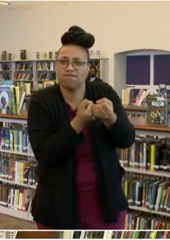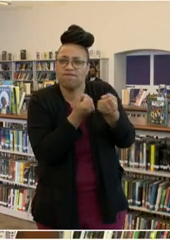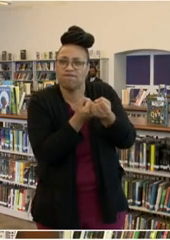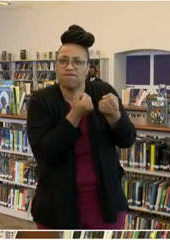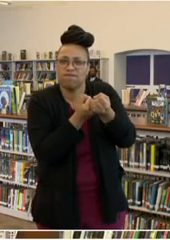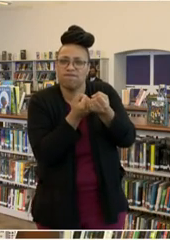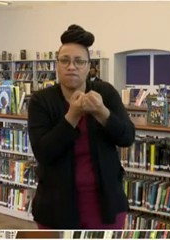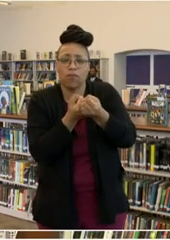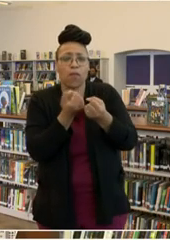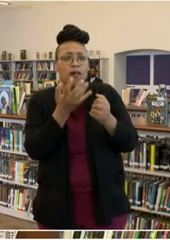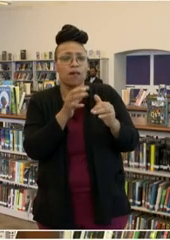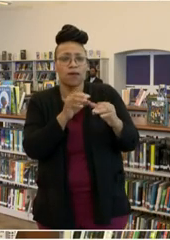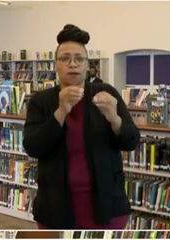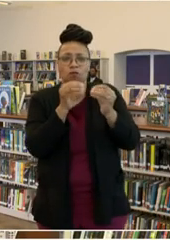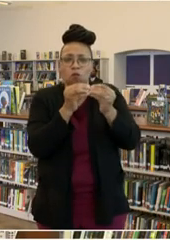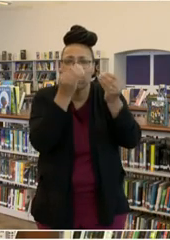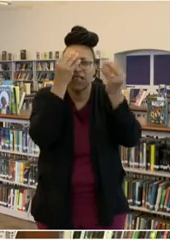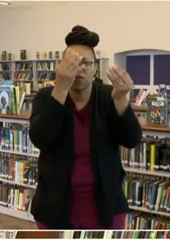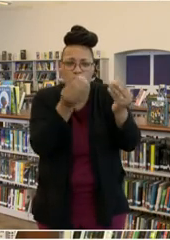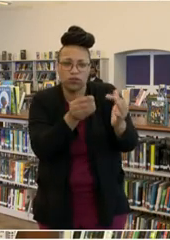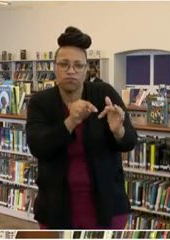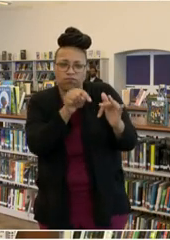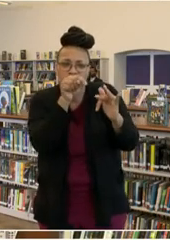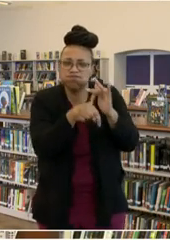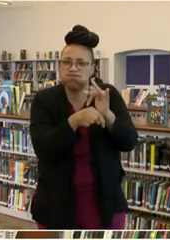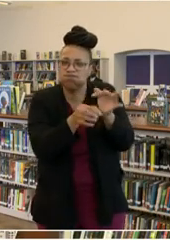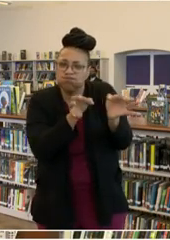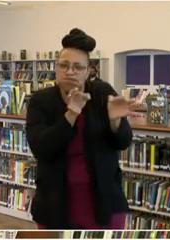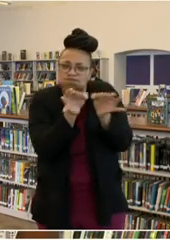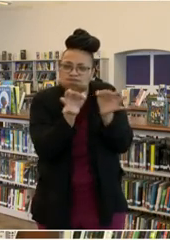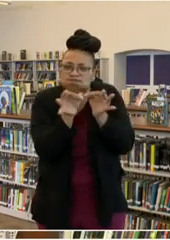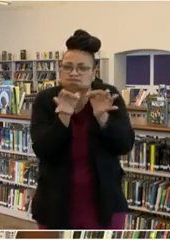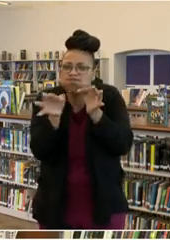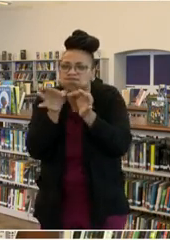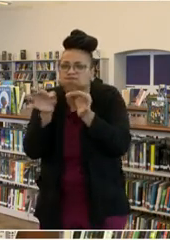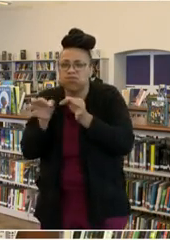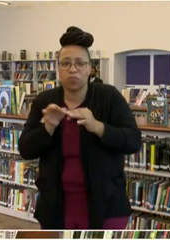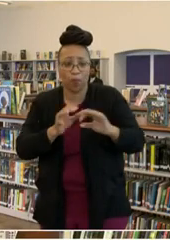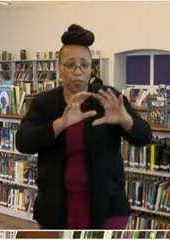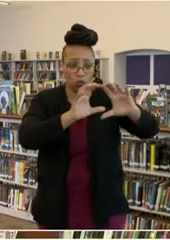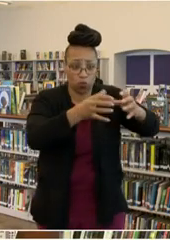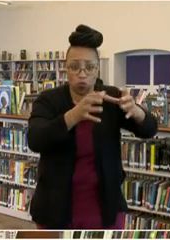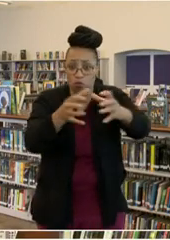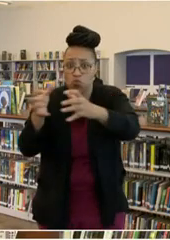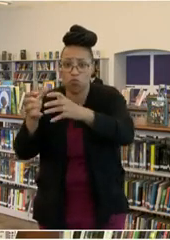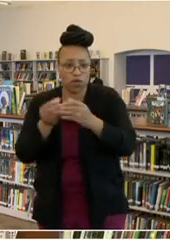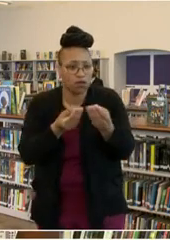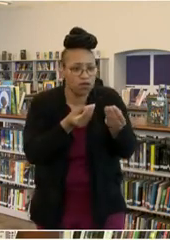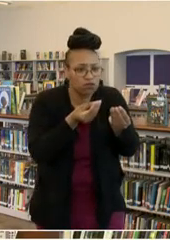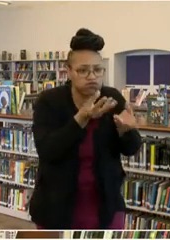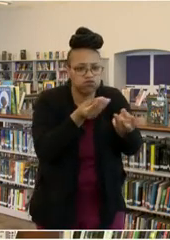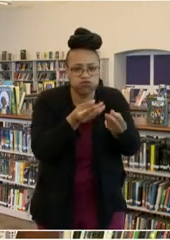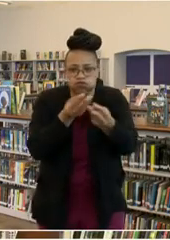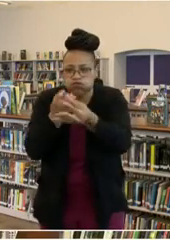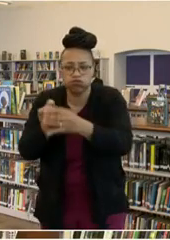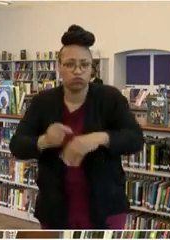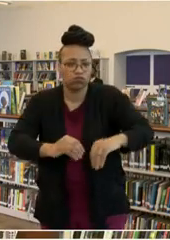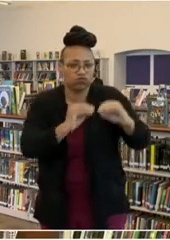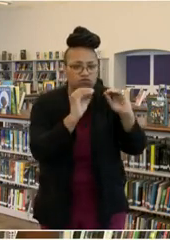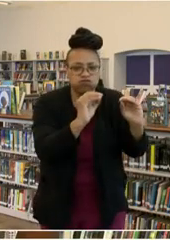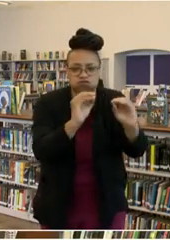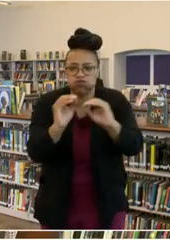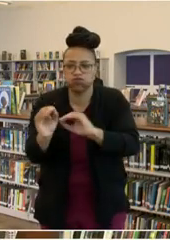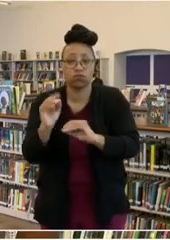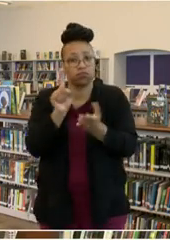tutoring them multiple times a week. So we want to make sure that families know about